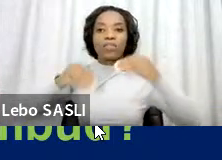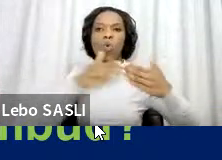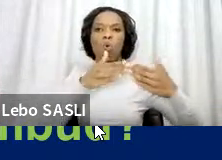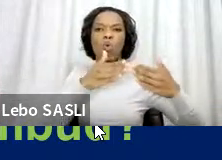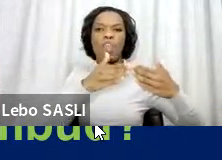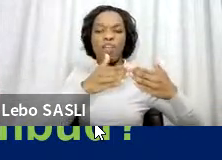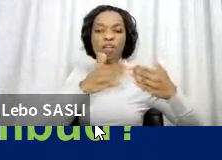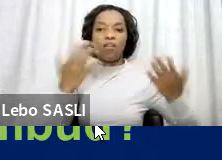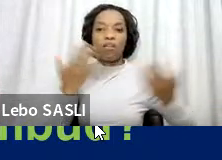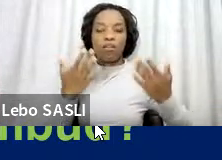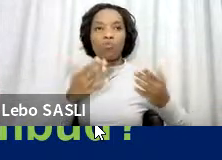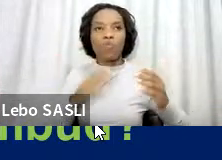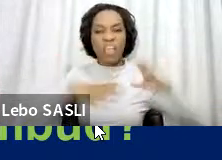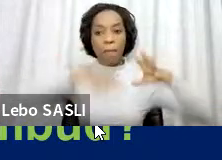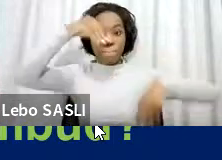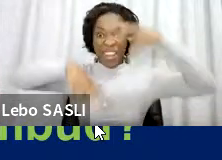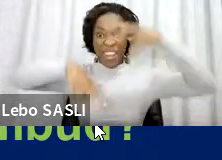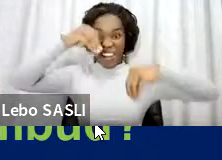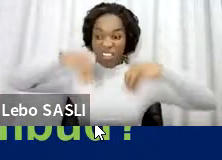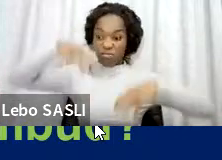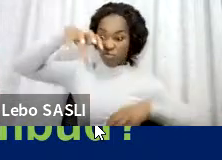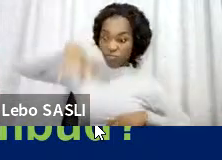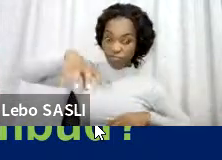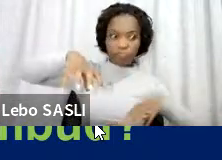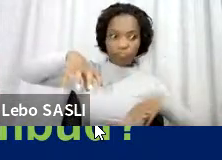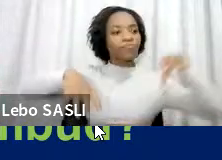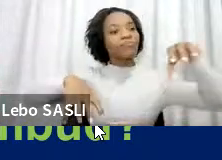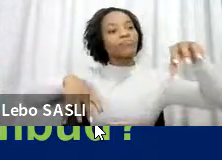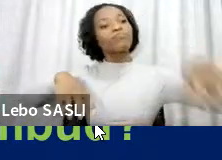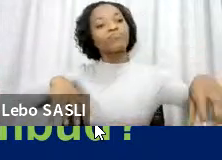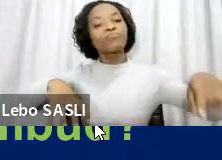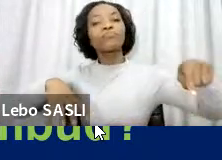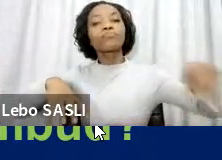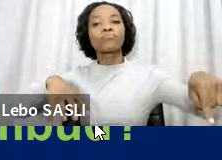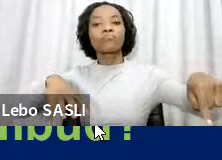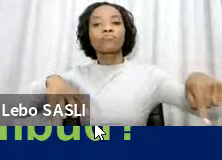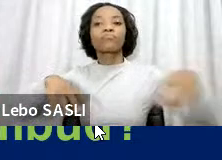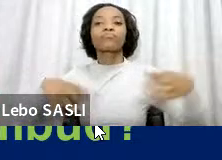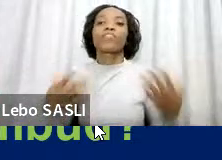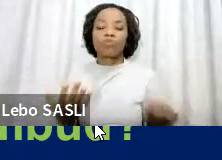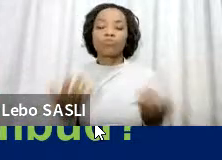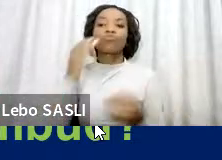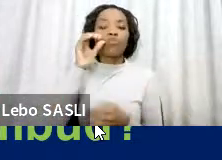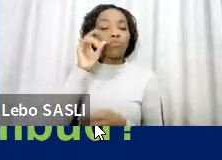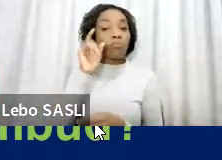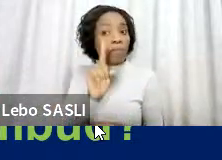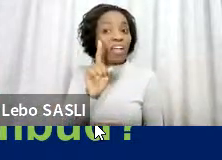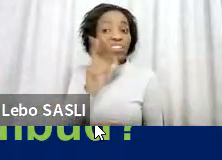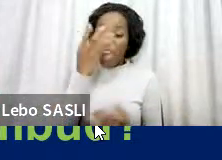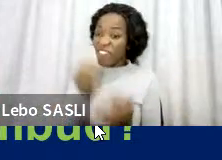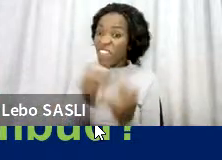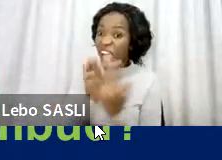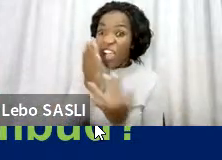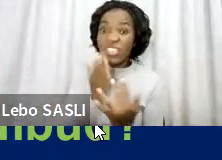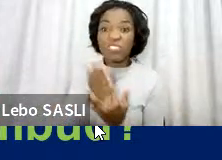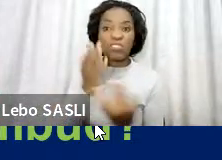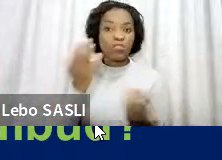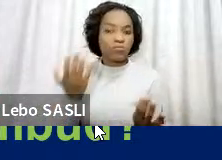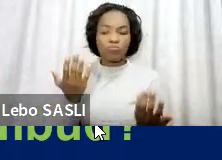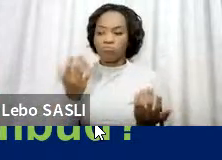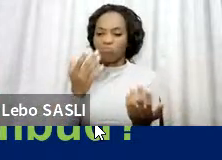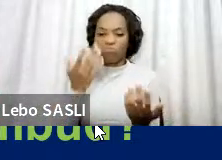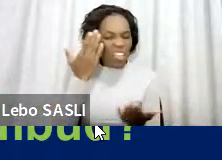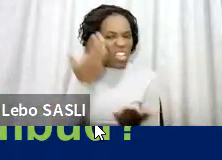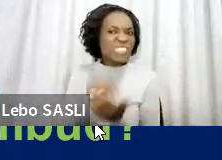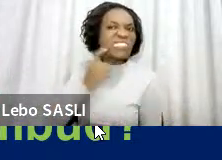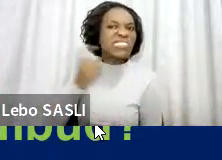big main lane center here. However, we do have access, and the reach,